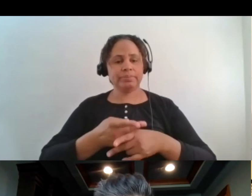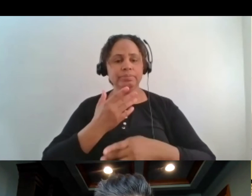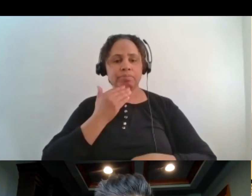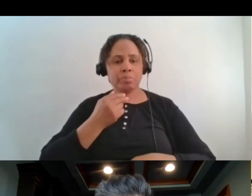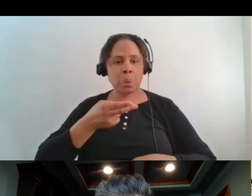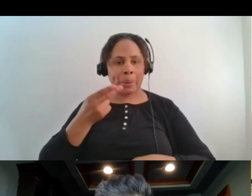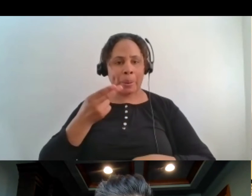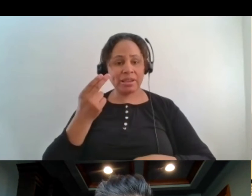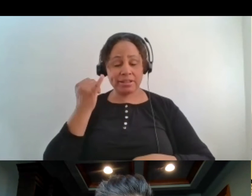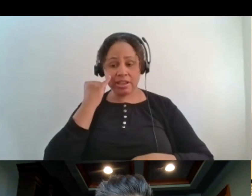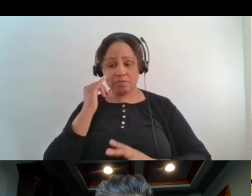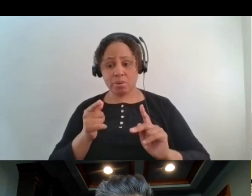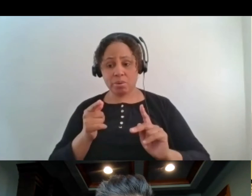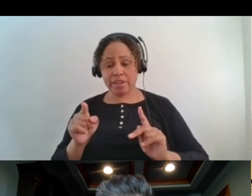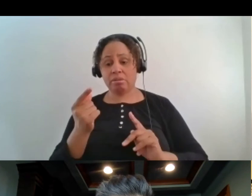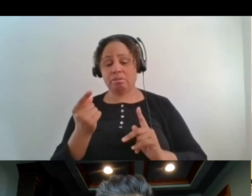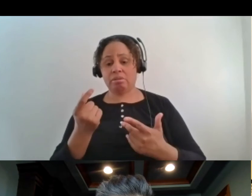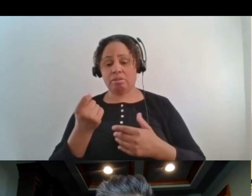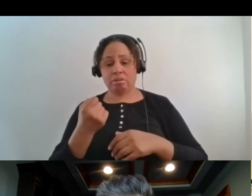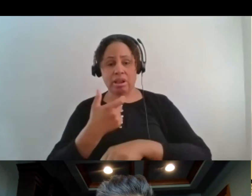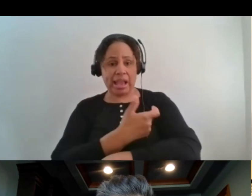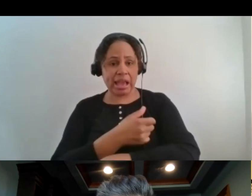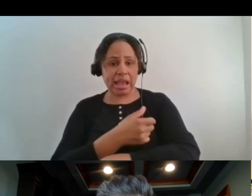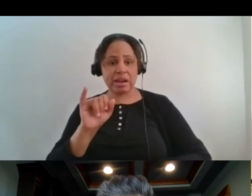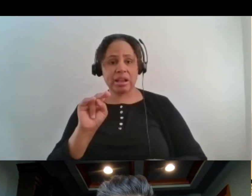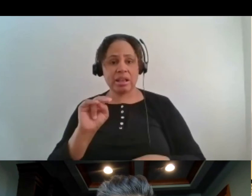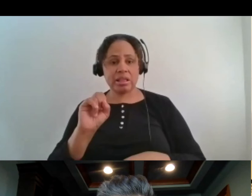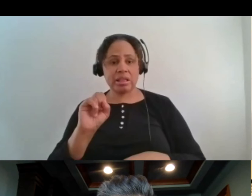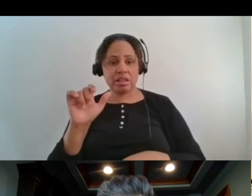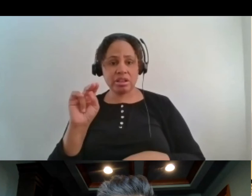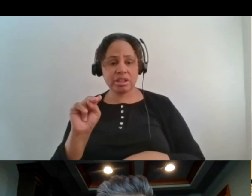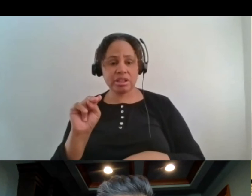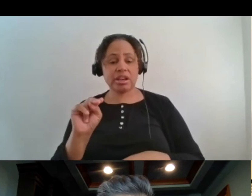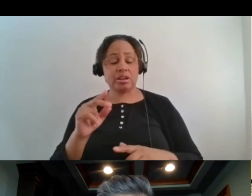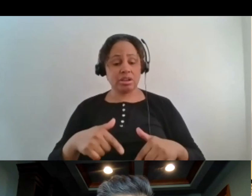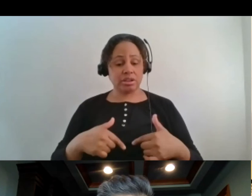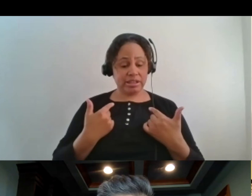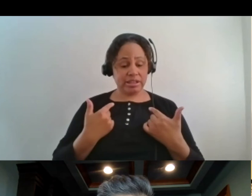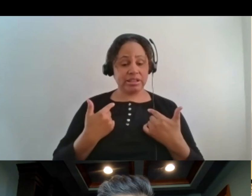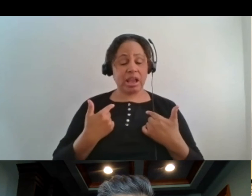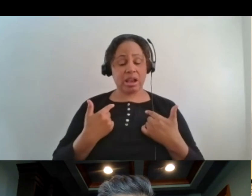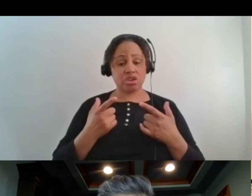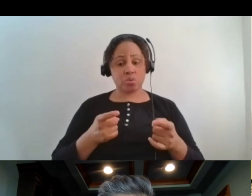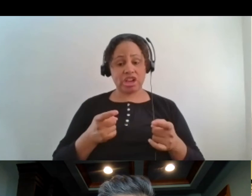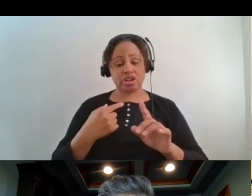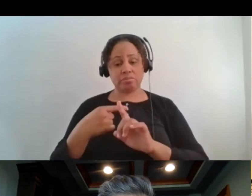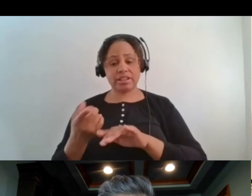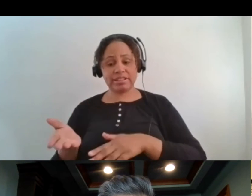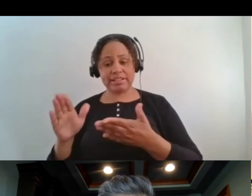insulin. And there's some deceased donor routes, and there's also living donation routes in terms of the kidney portion.